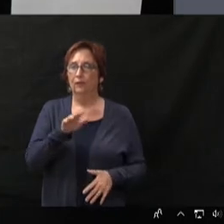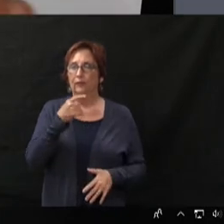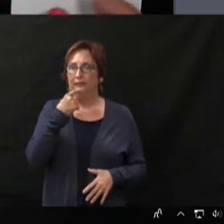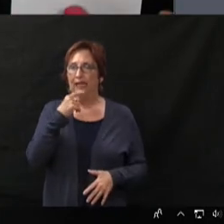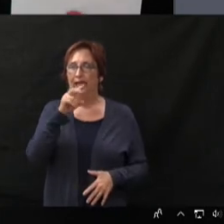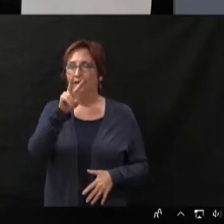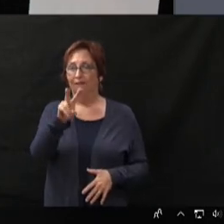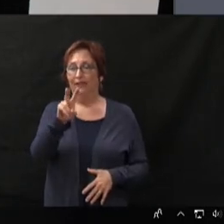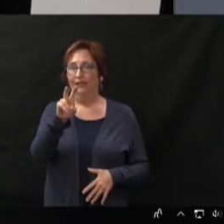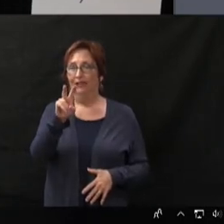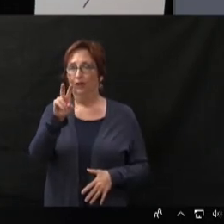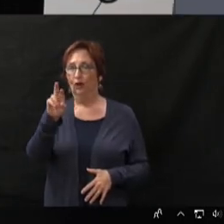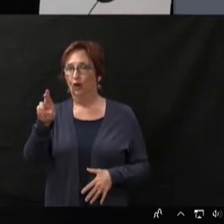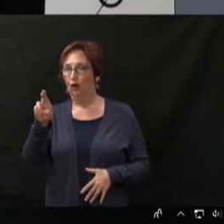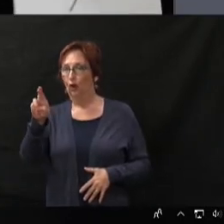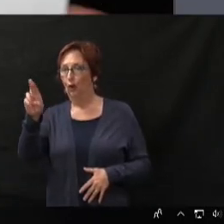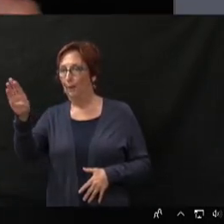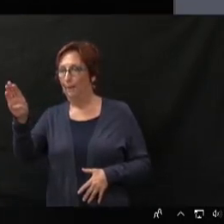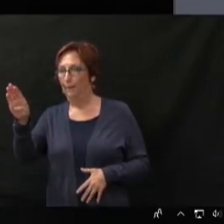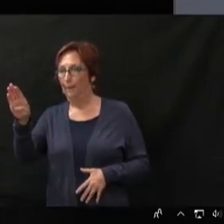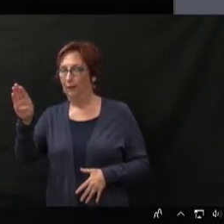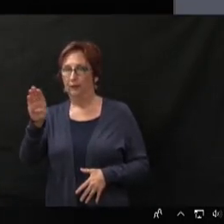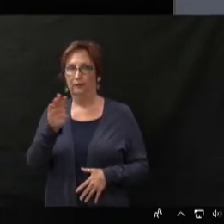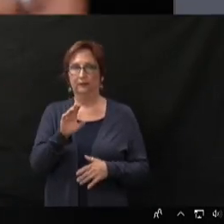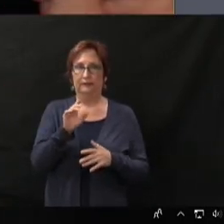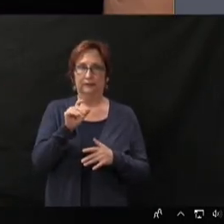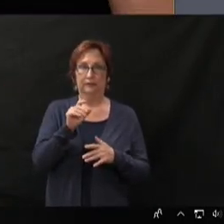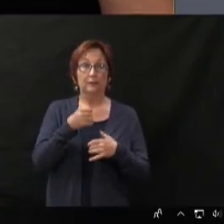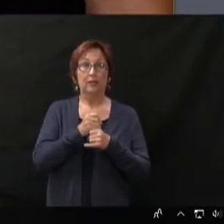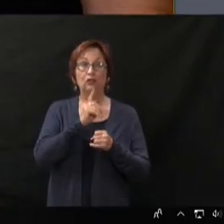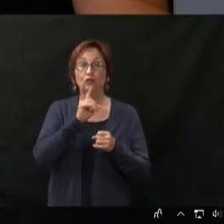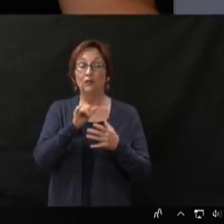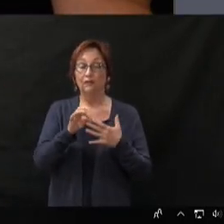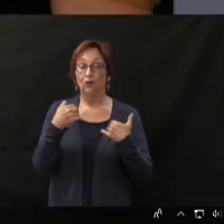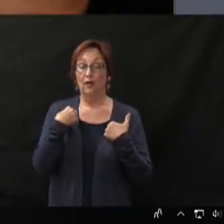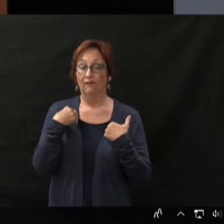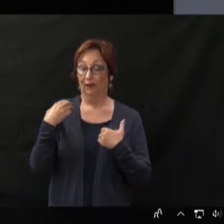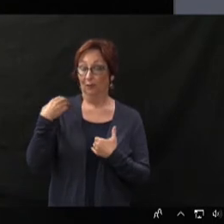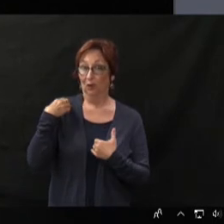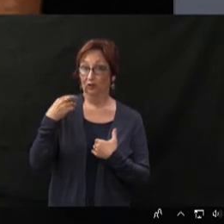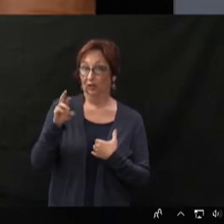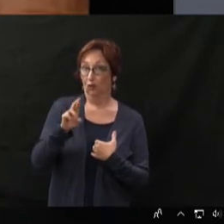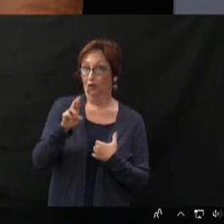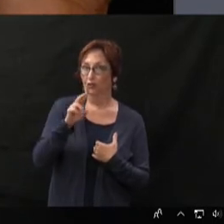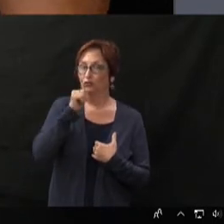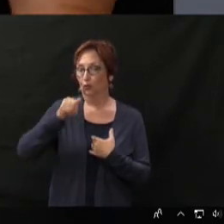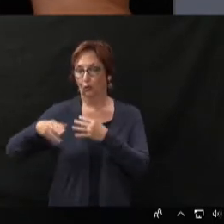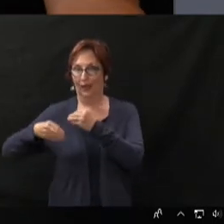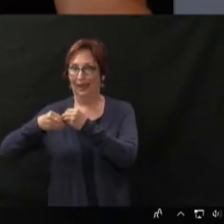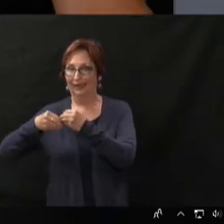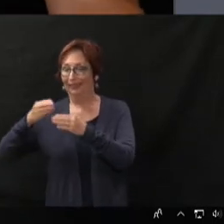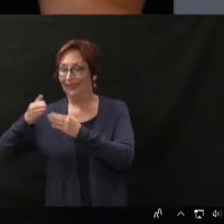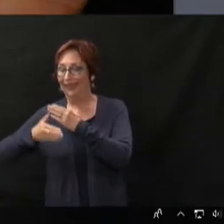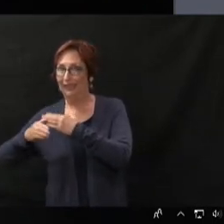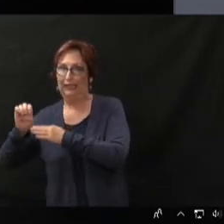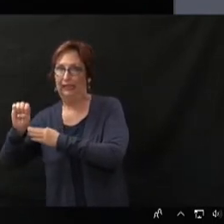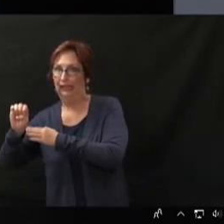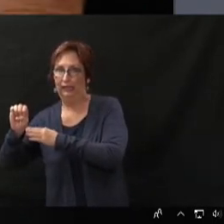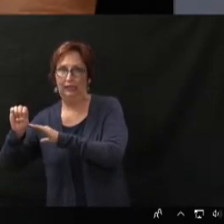verb, but make sure if it's a bossy R that you do not put the E at the end.